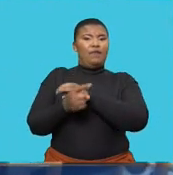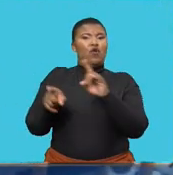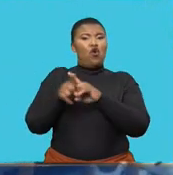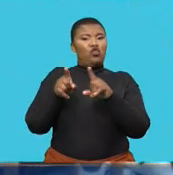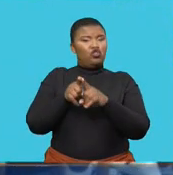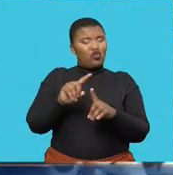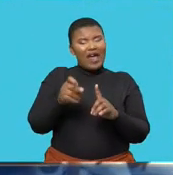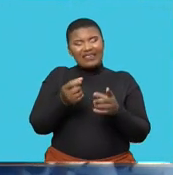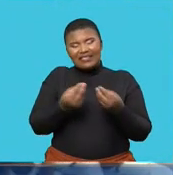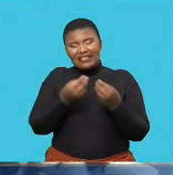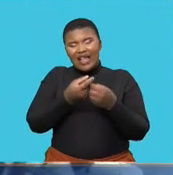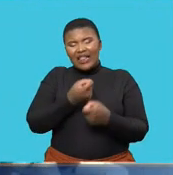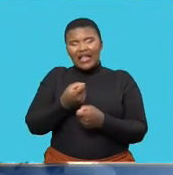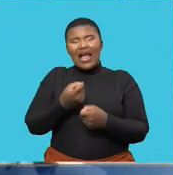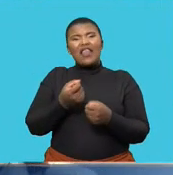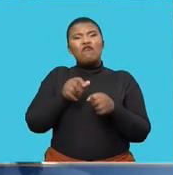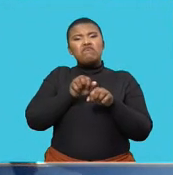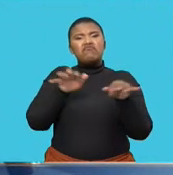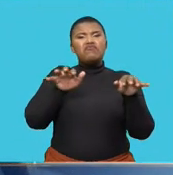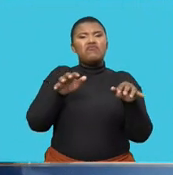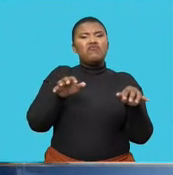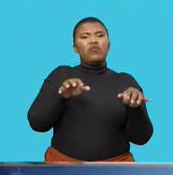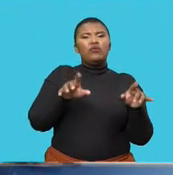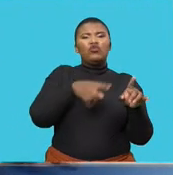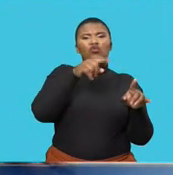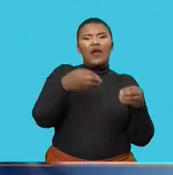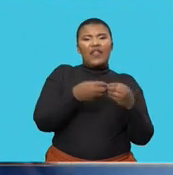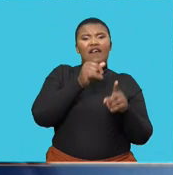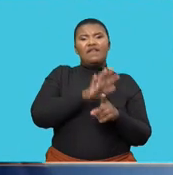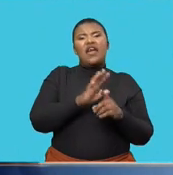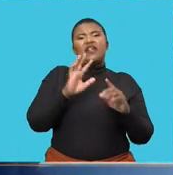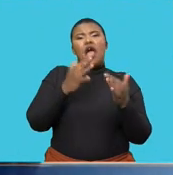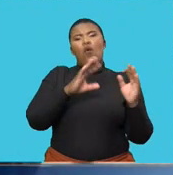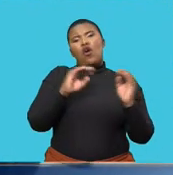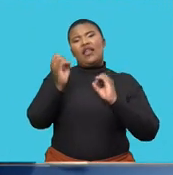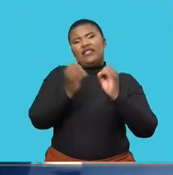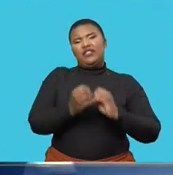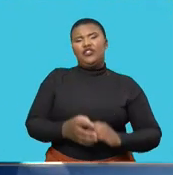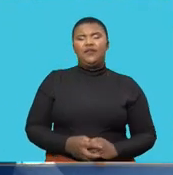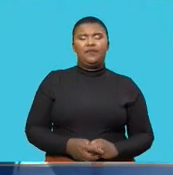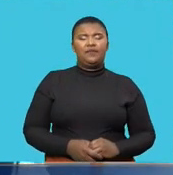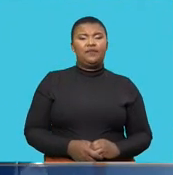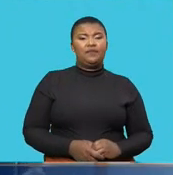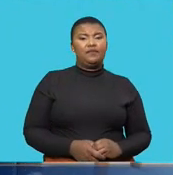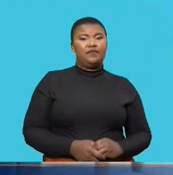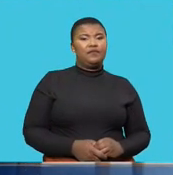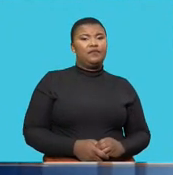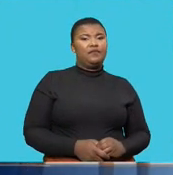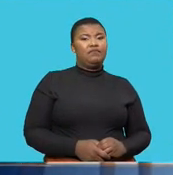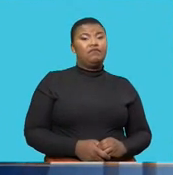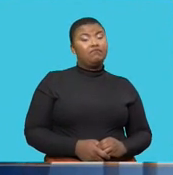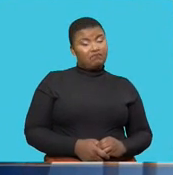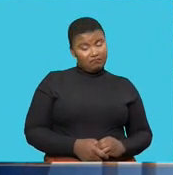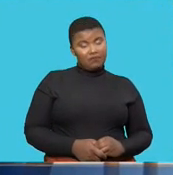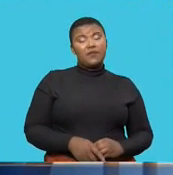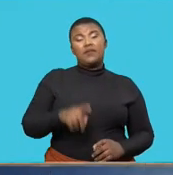little incidences that keep trending relating to them is affecting the industry as a whole. Basifundisa nezinye izinto. You